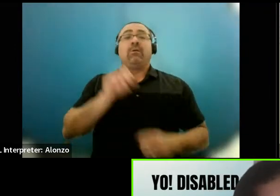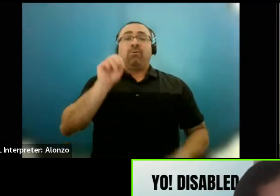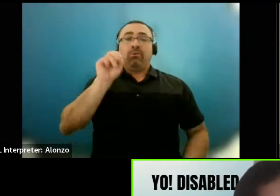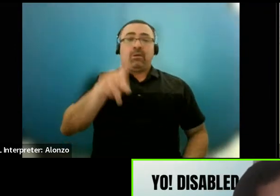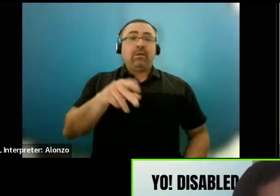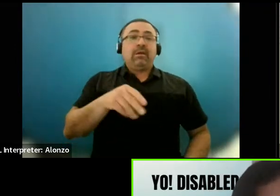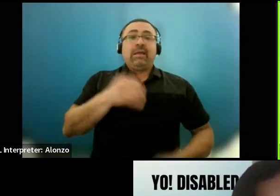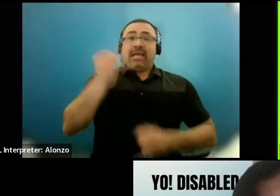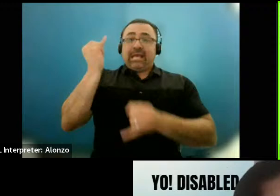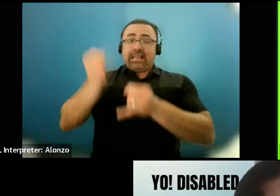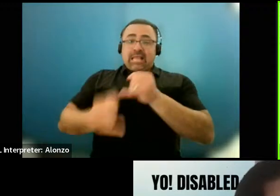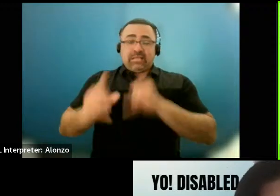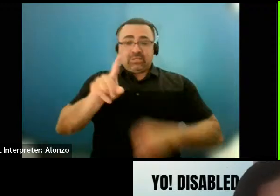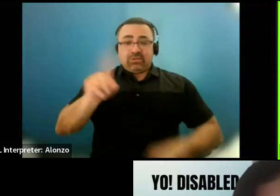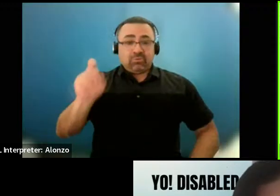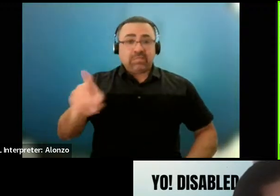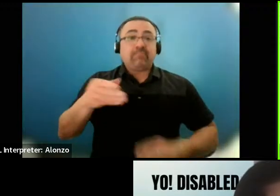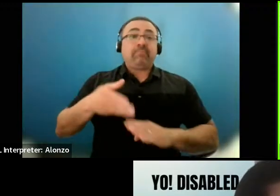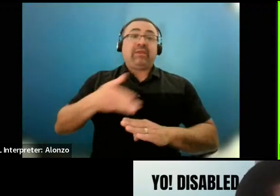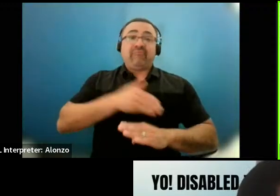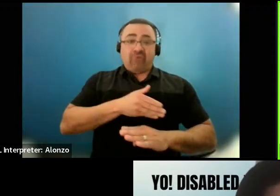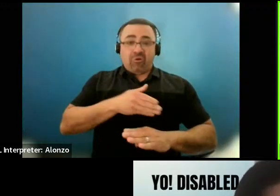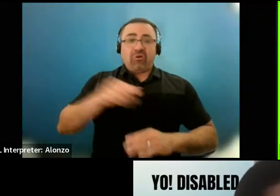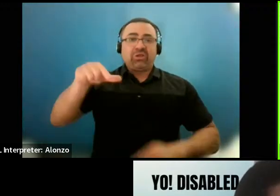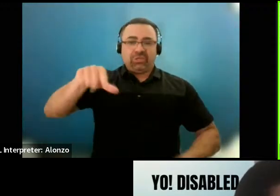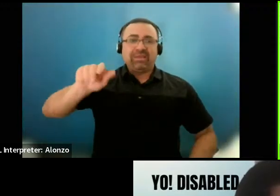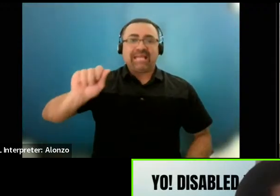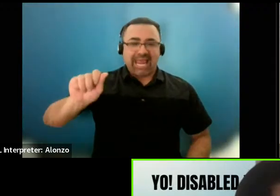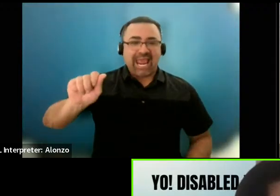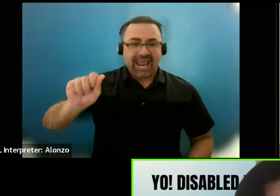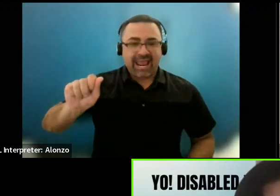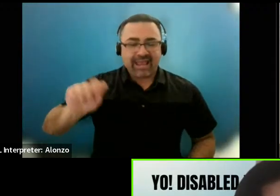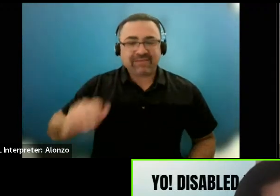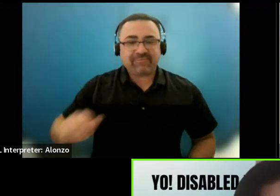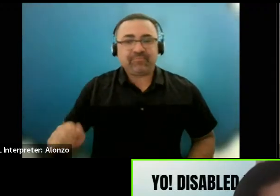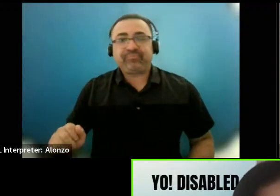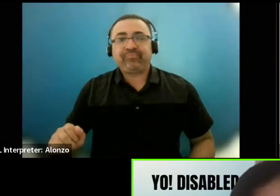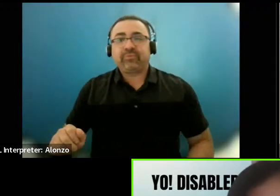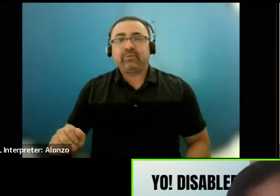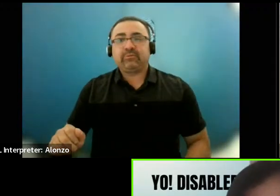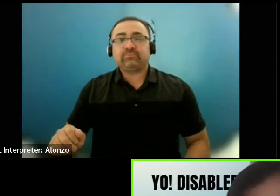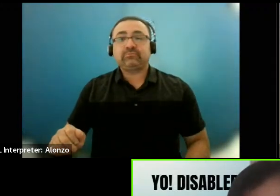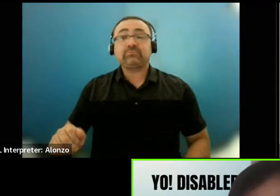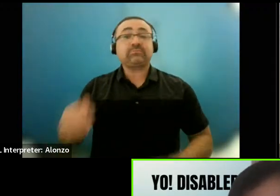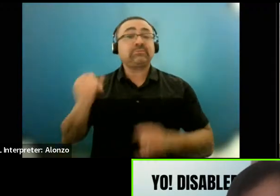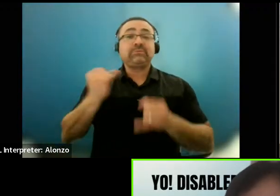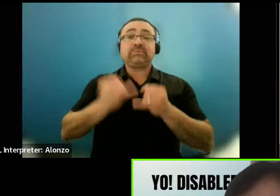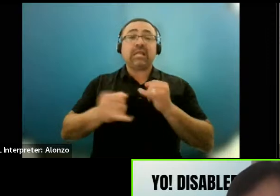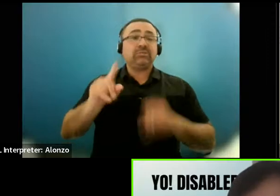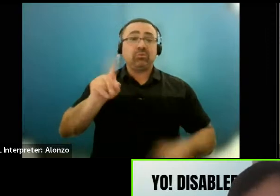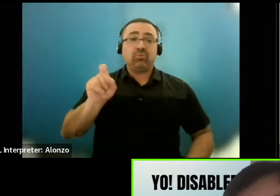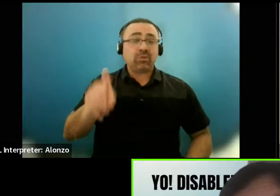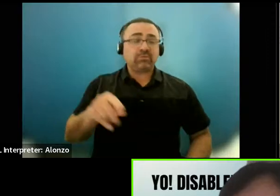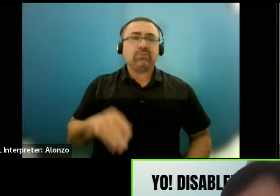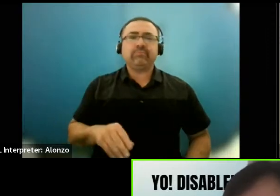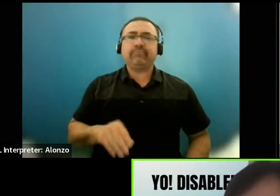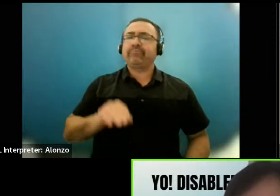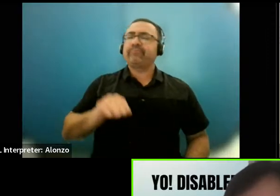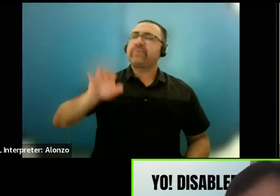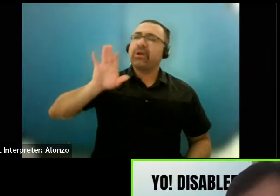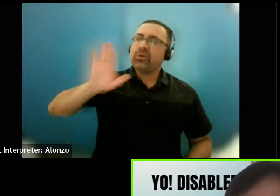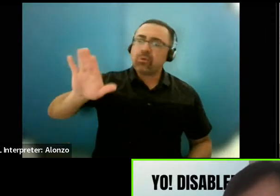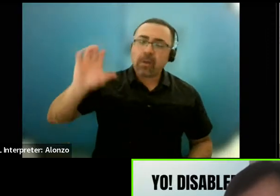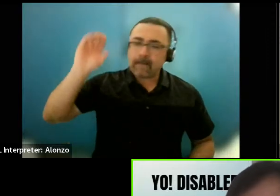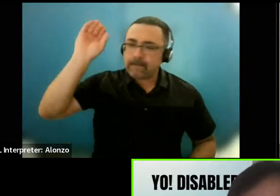the last question before we enter the Q&A section. And the last question would be, in your